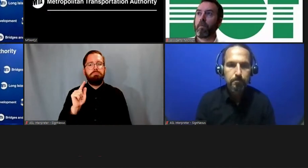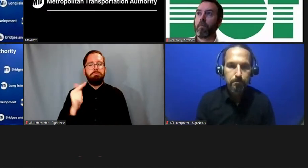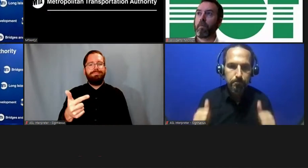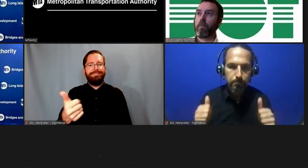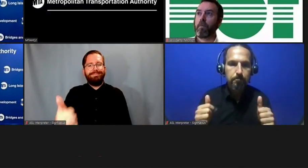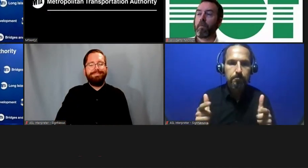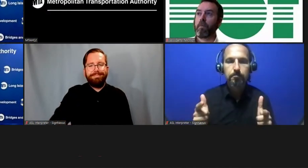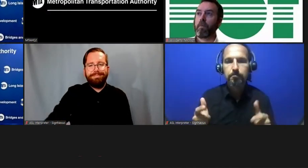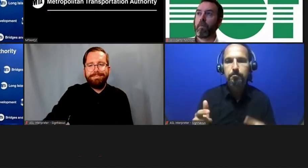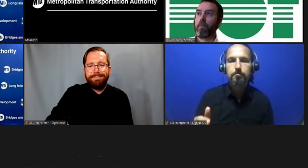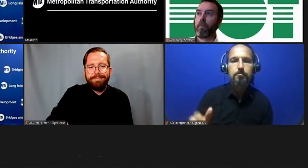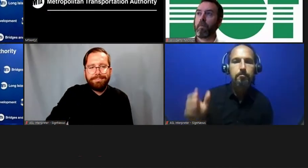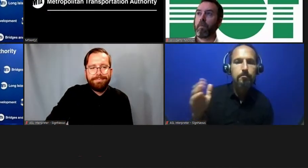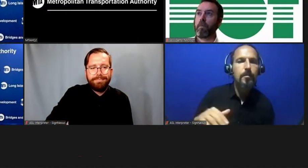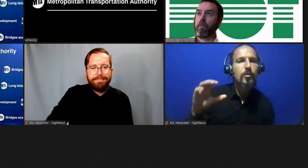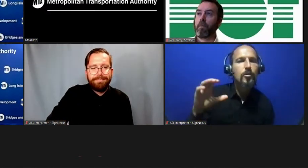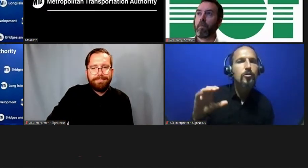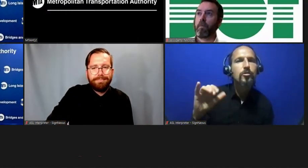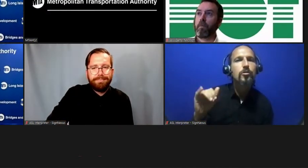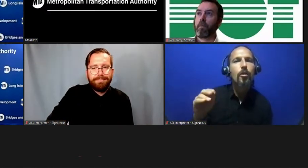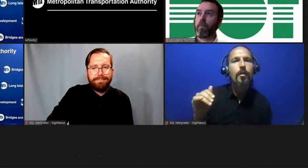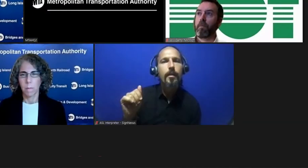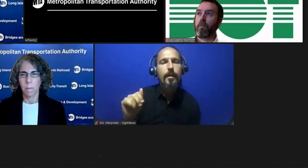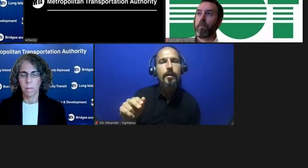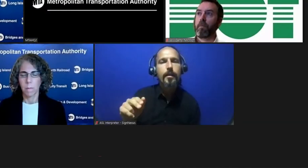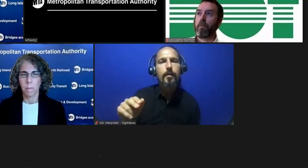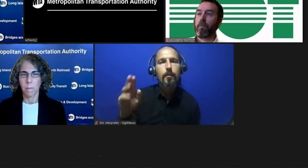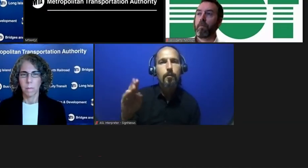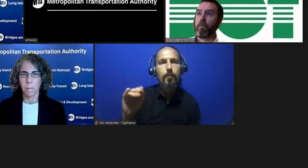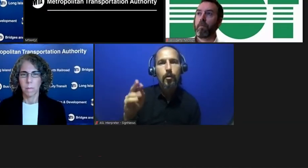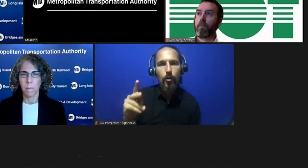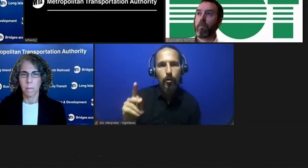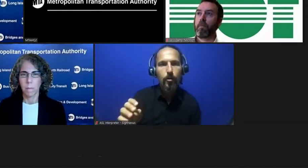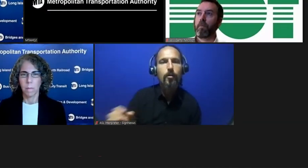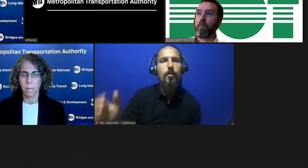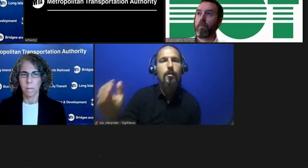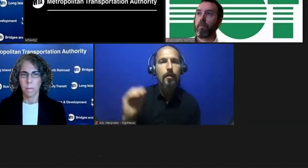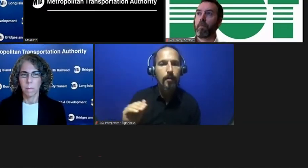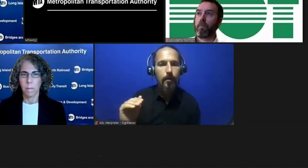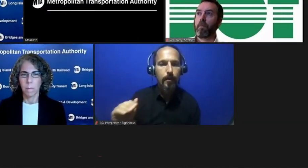charlene burke jay heirlick